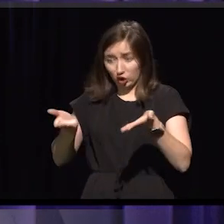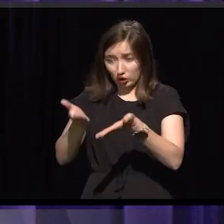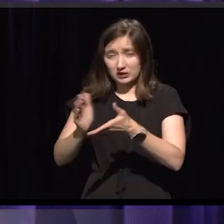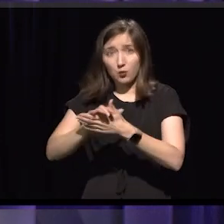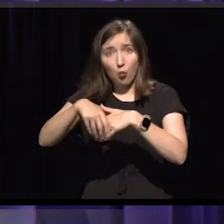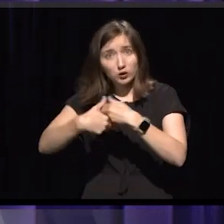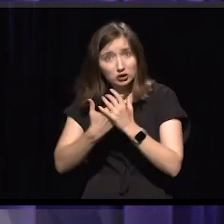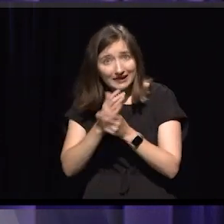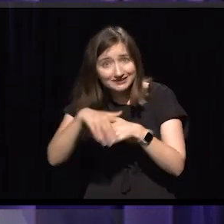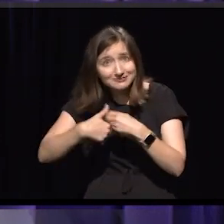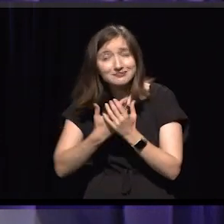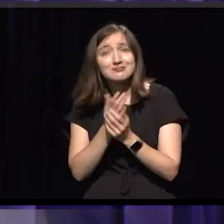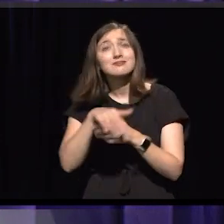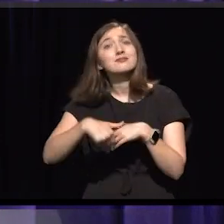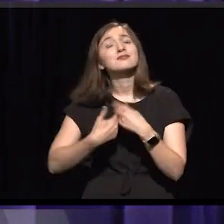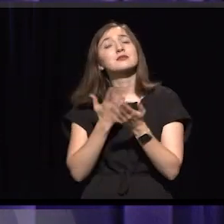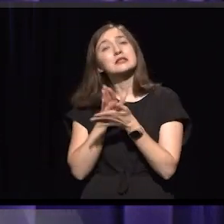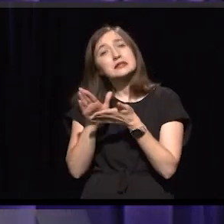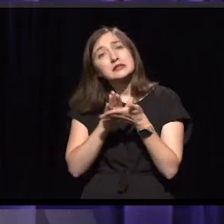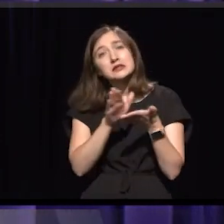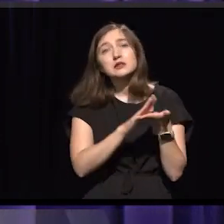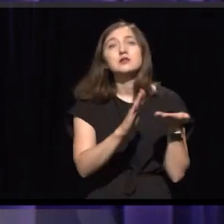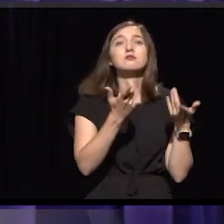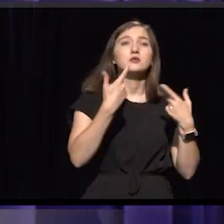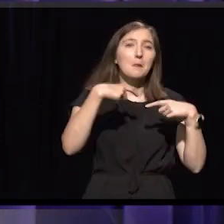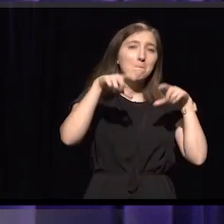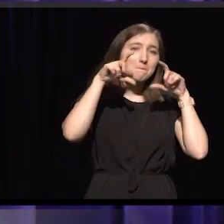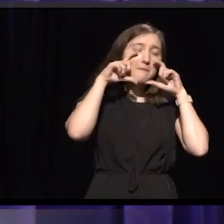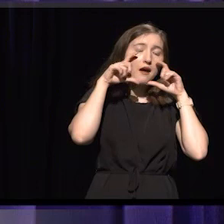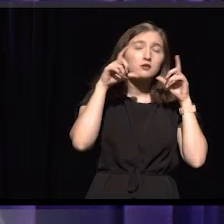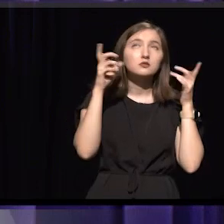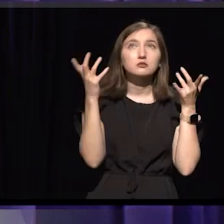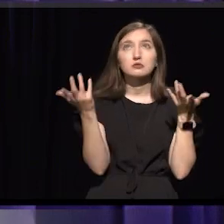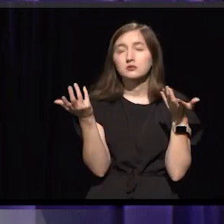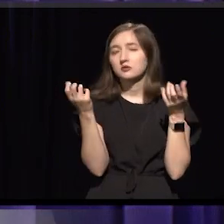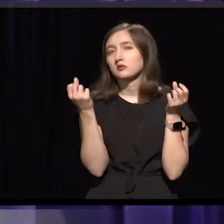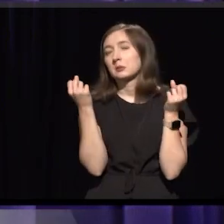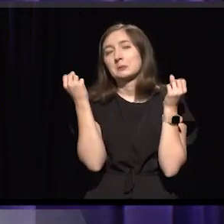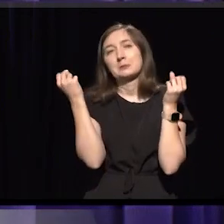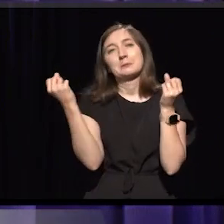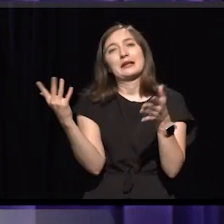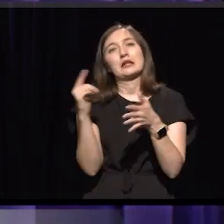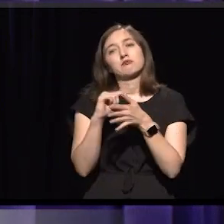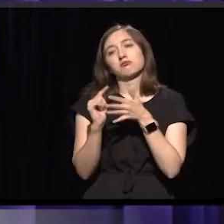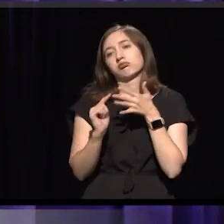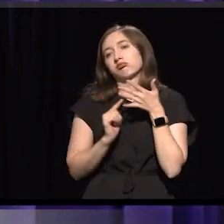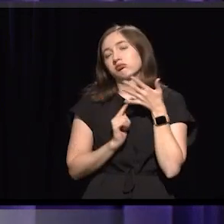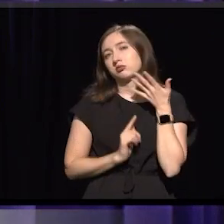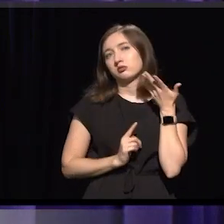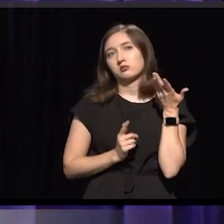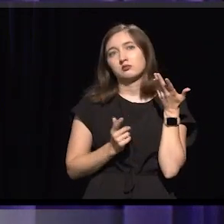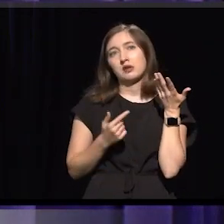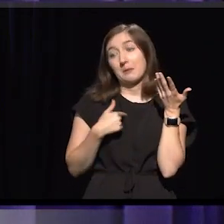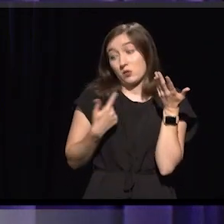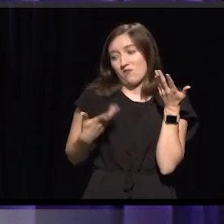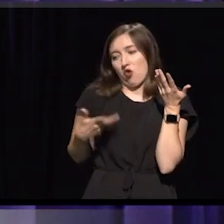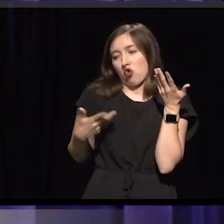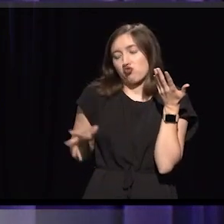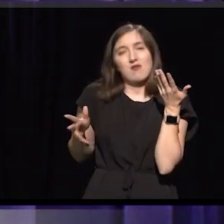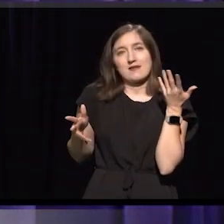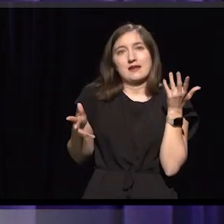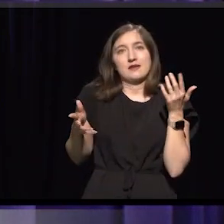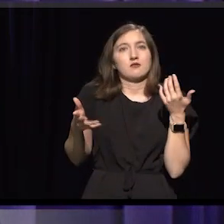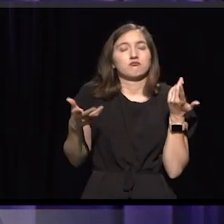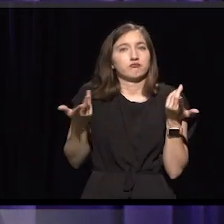and mask use. And I mean, it's not anything that we haven't been saying all